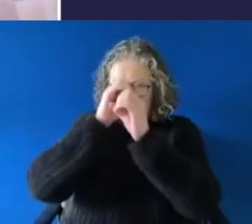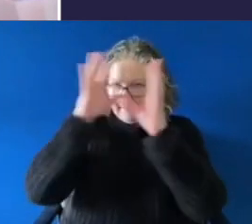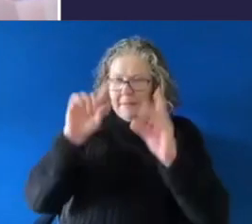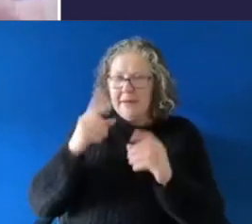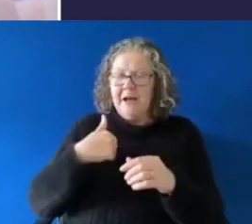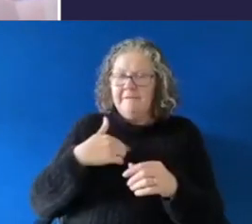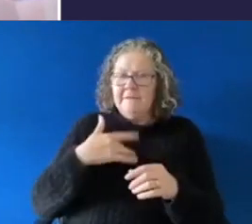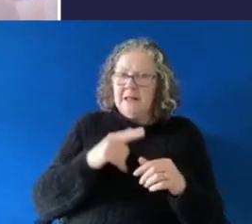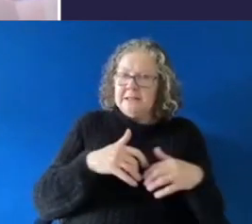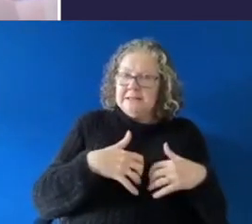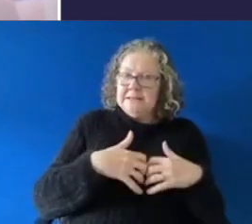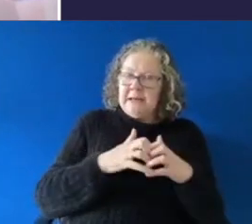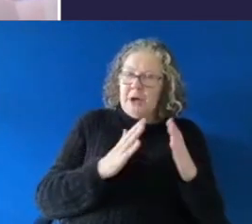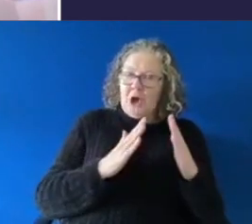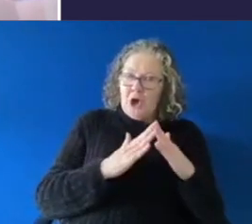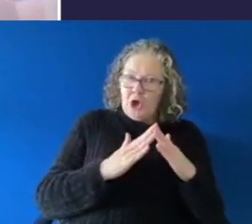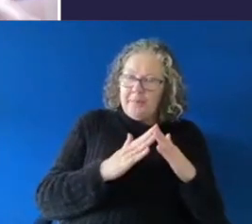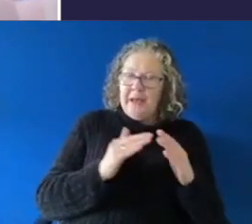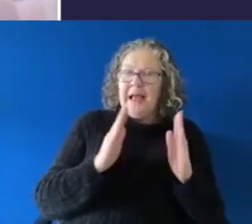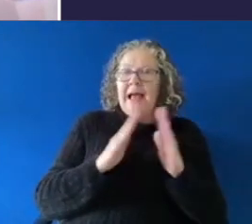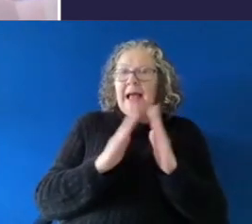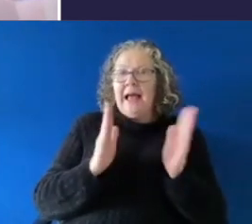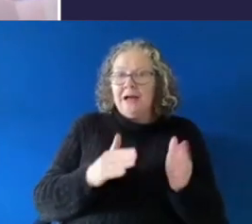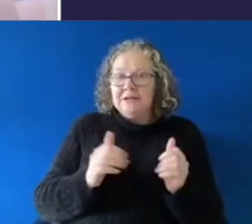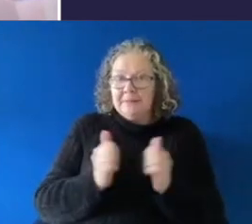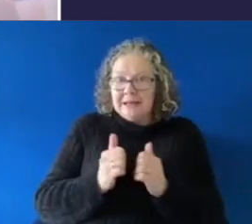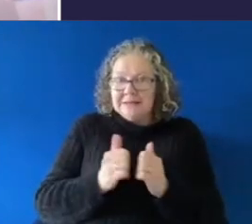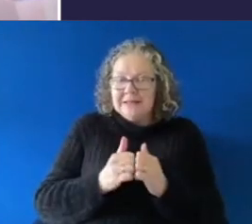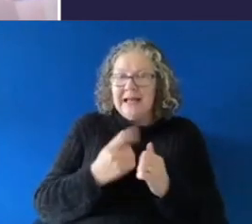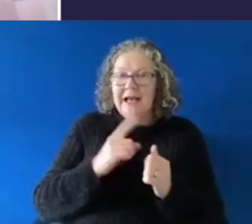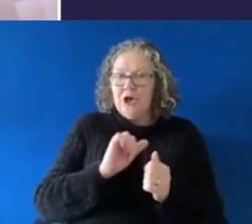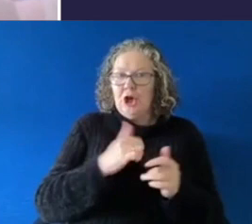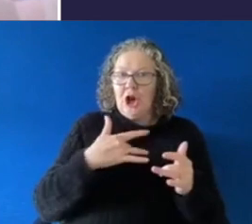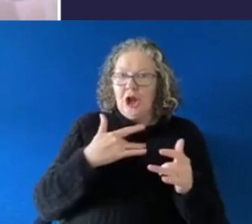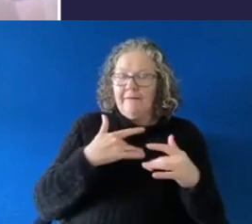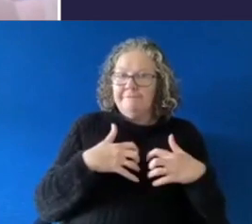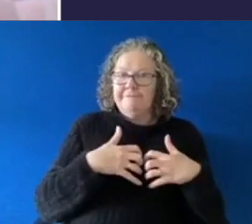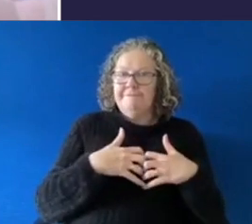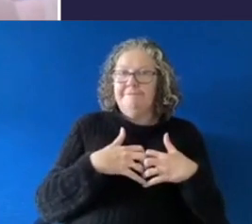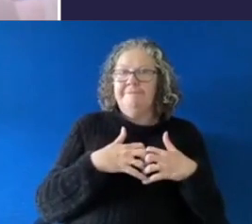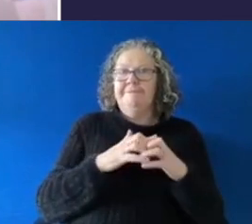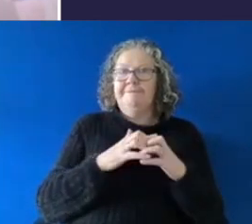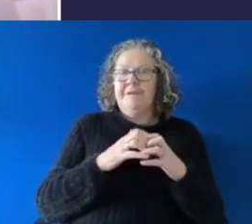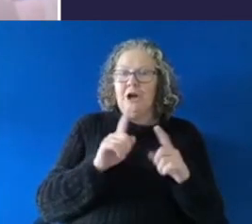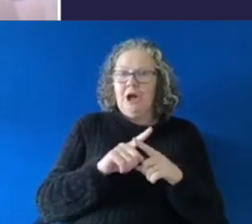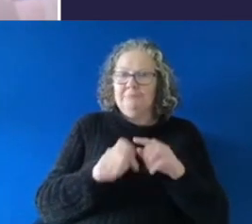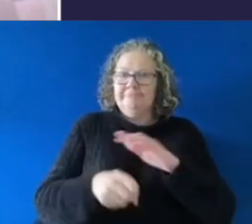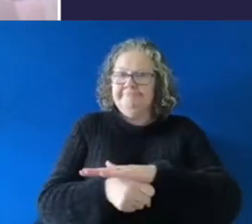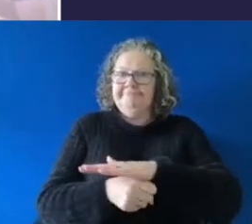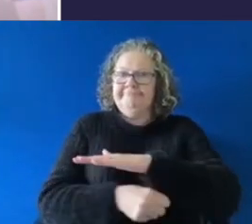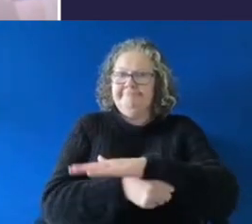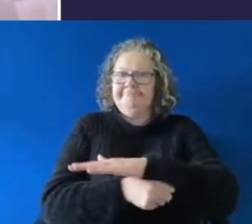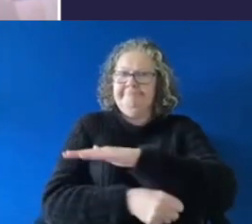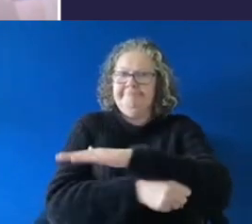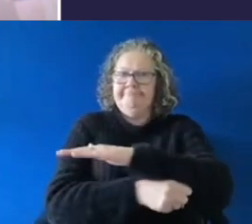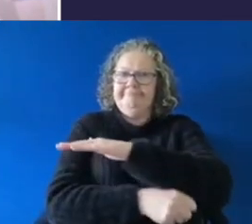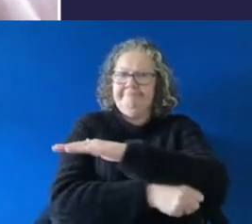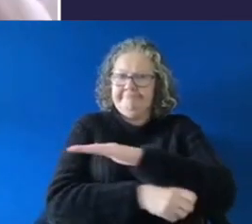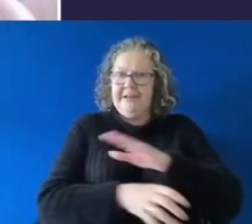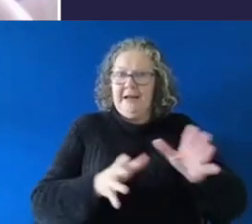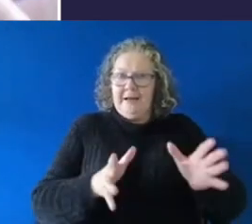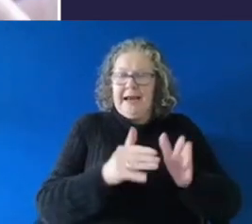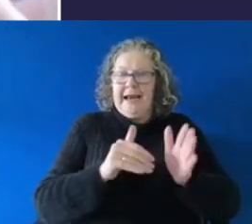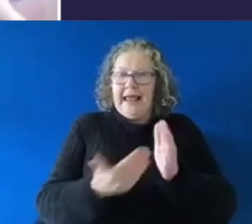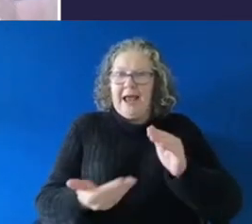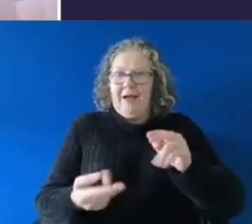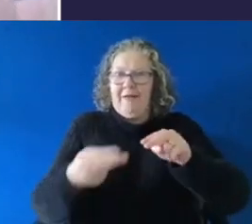home and the housemates and getting Jessica's life running has been like the bricks and mortar. And now we're just value adding all the